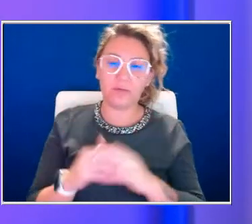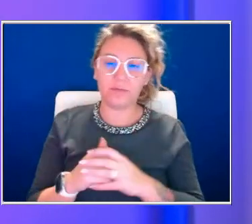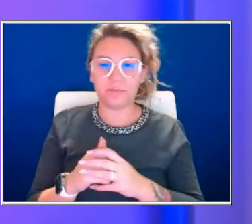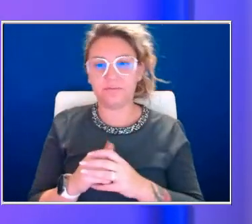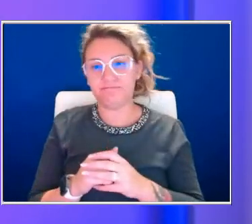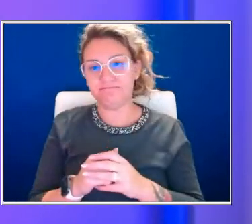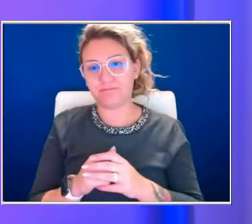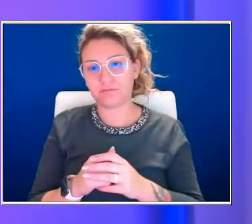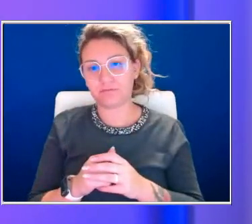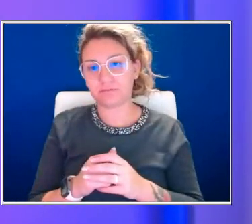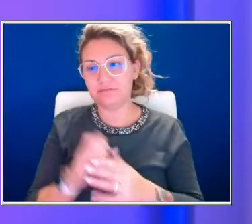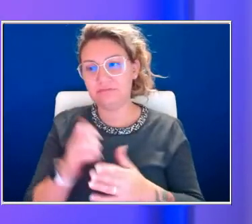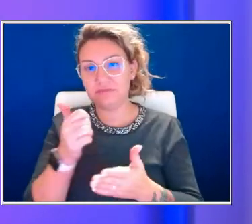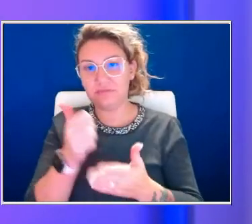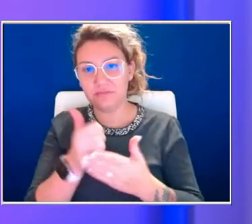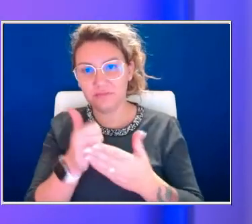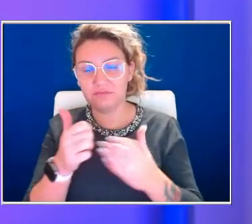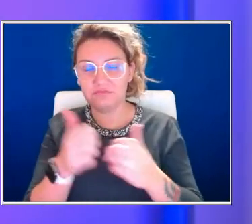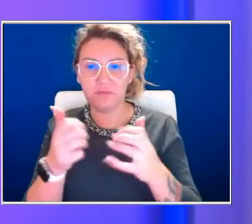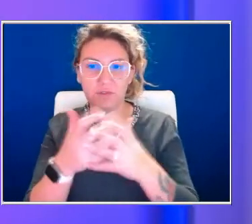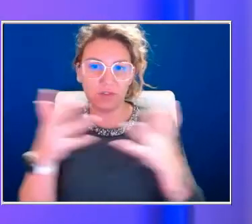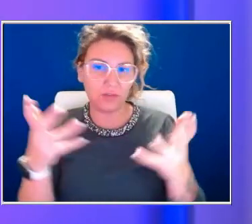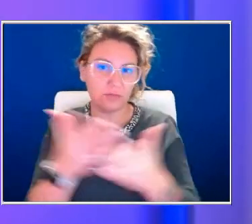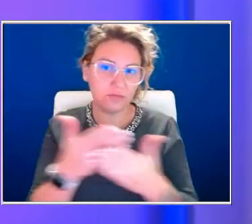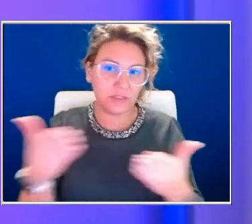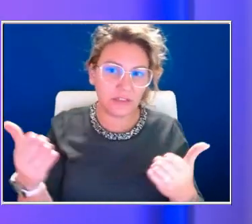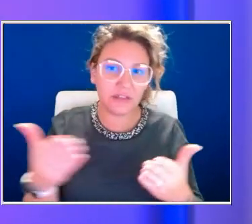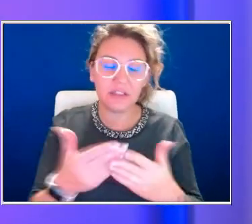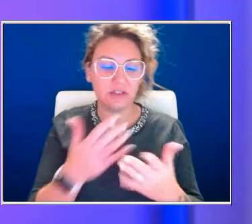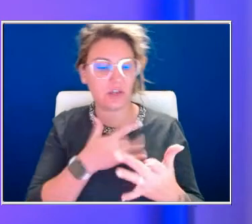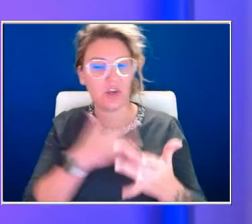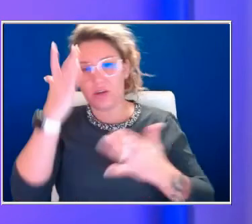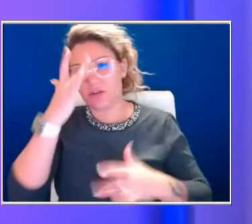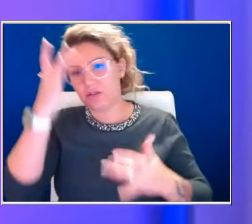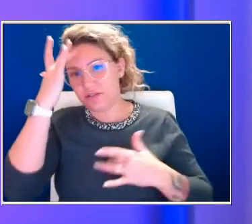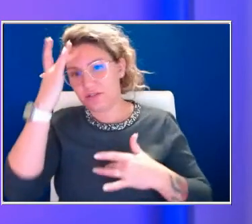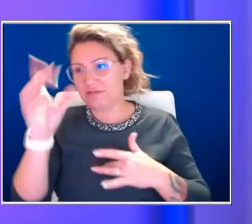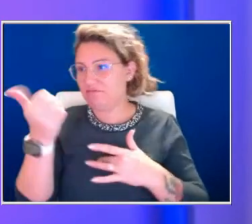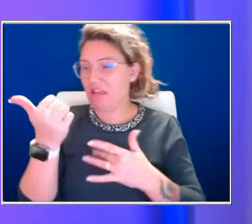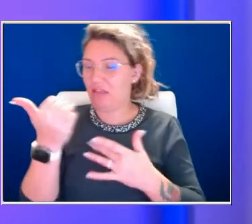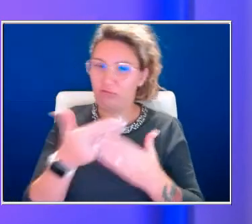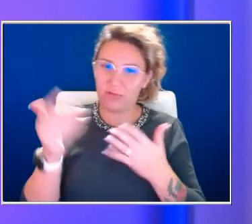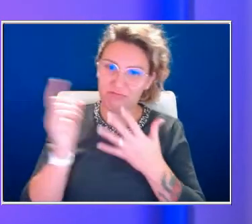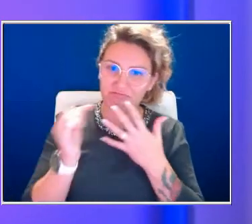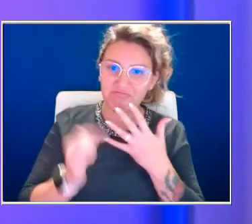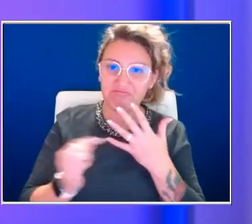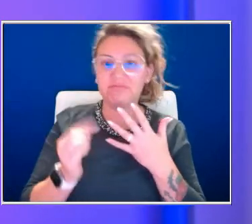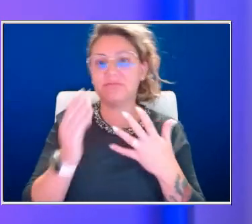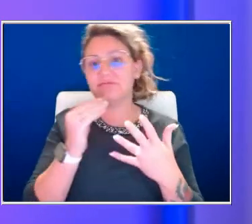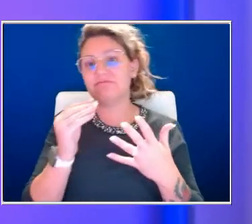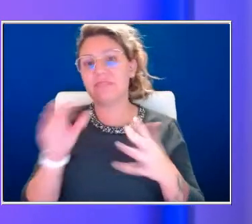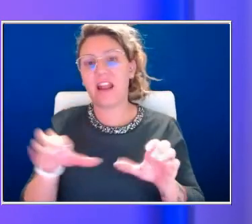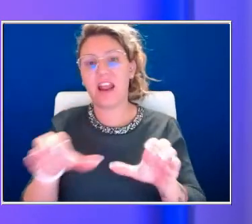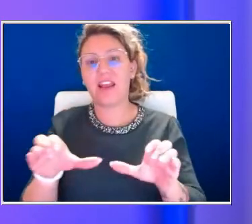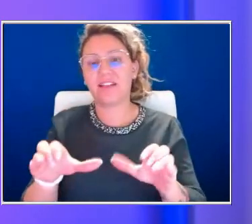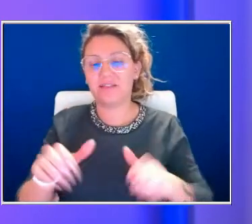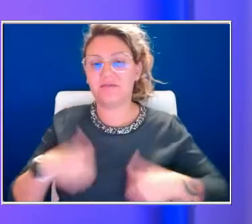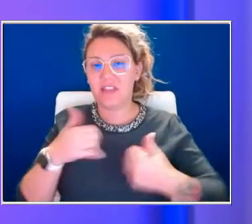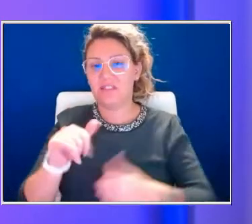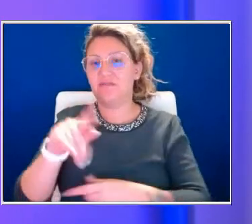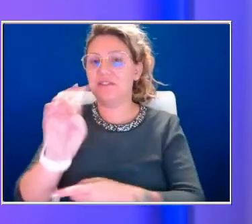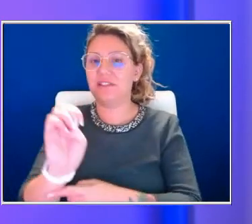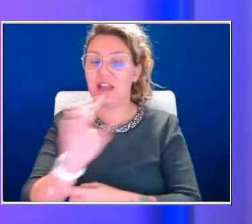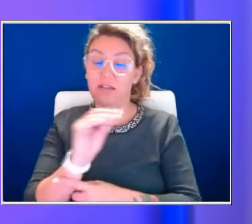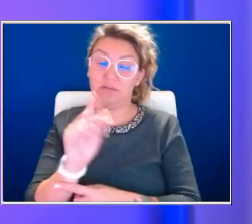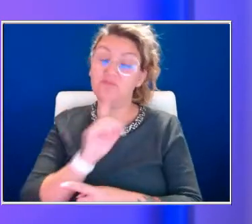It helps with so many things. It helps with heart disease and so many other things. So maintaining an active lifestyle and a healthy weight are really important. And